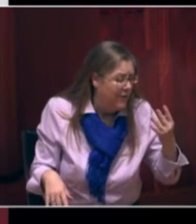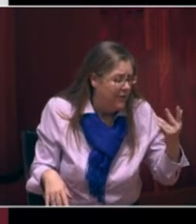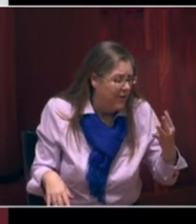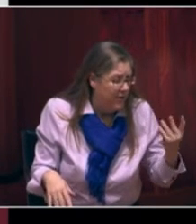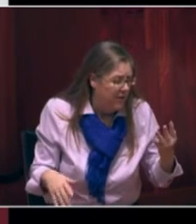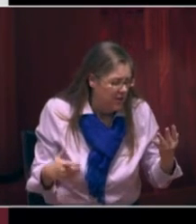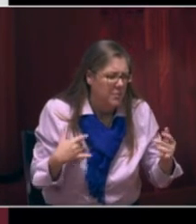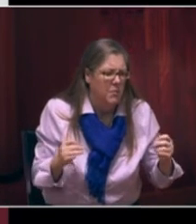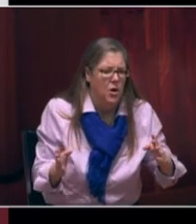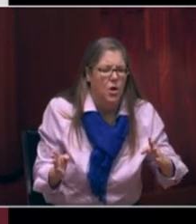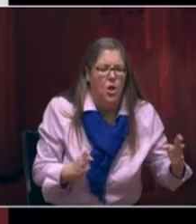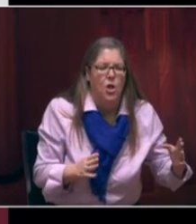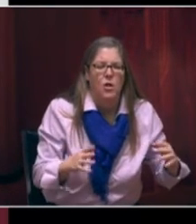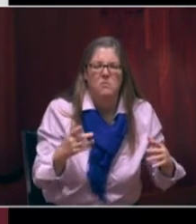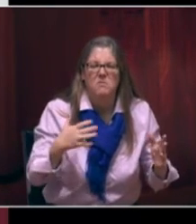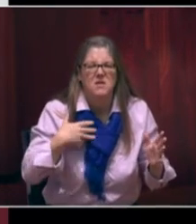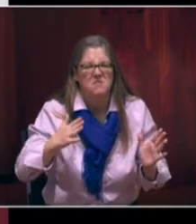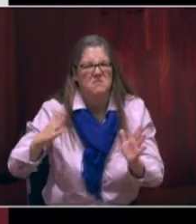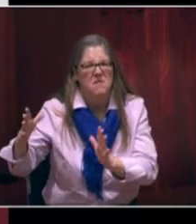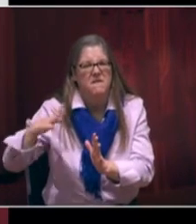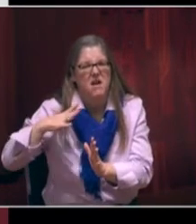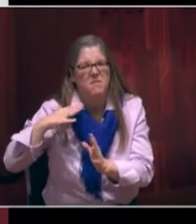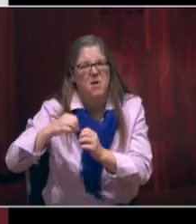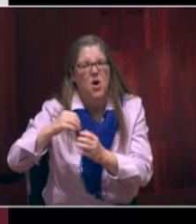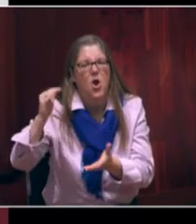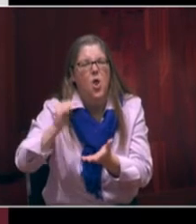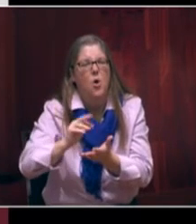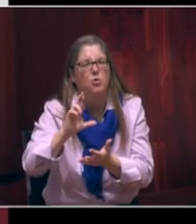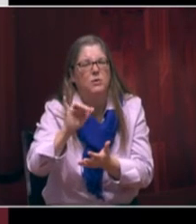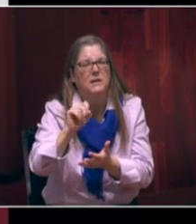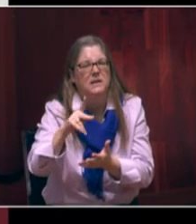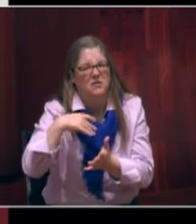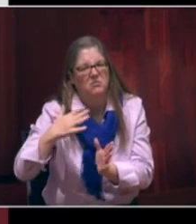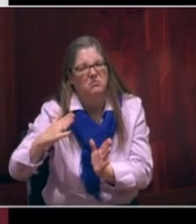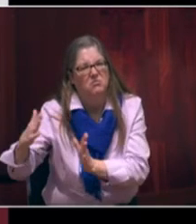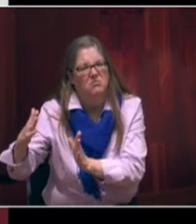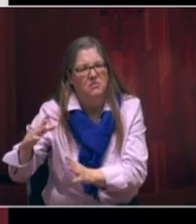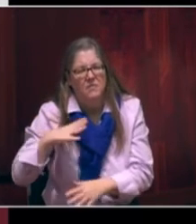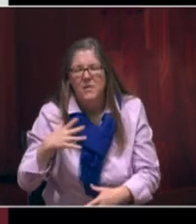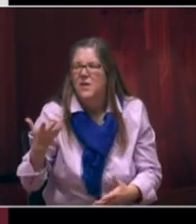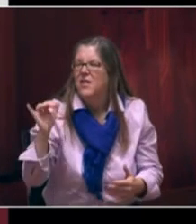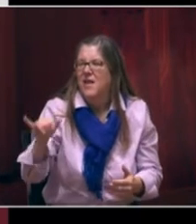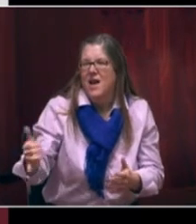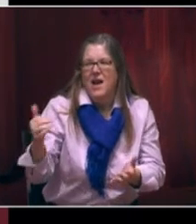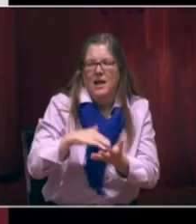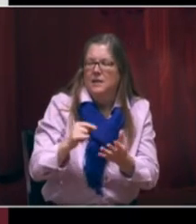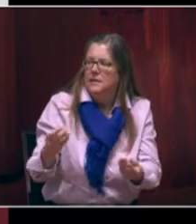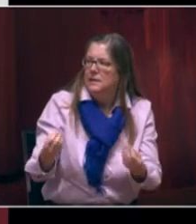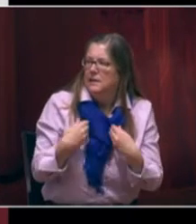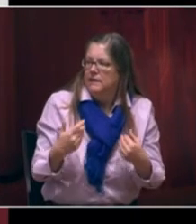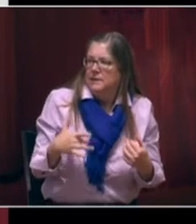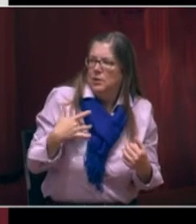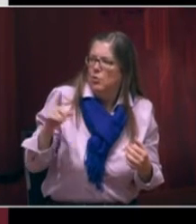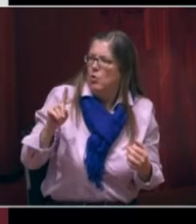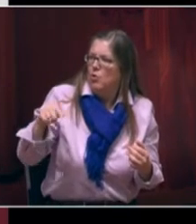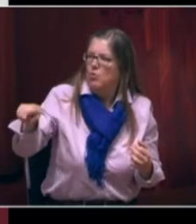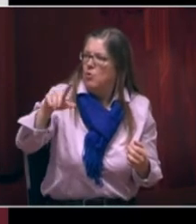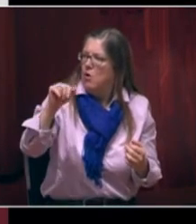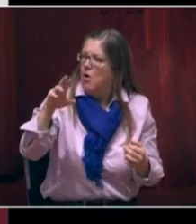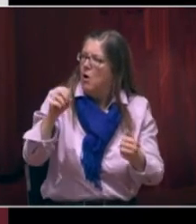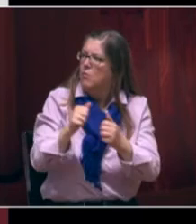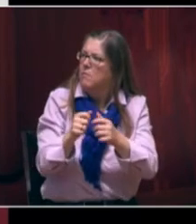be in the low risk category. So that's our approach. Again, it's really to give us a sense of where you are in managing email